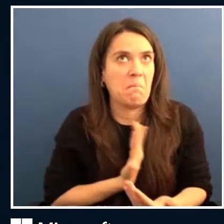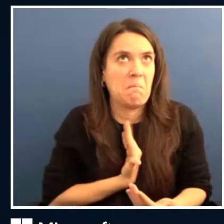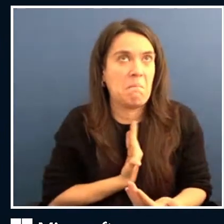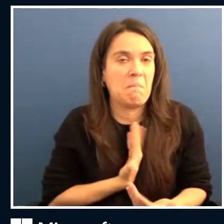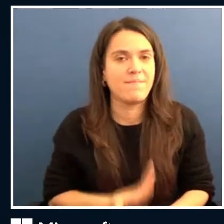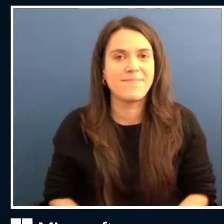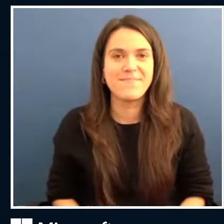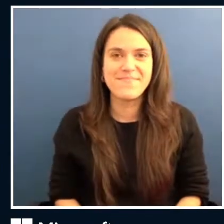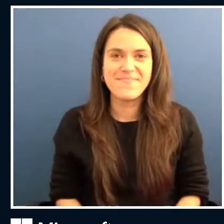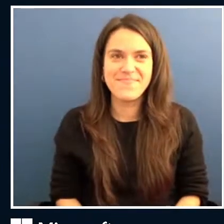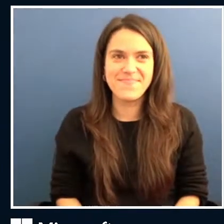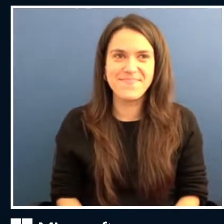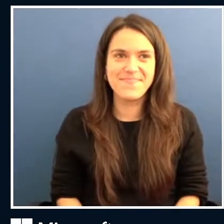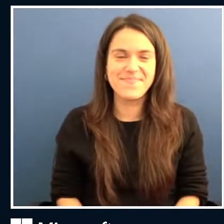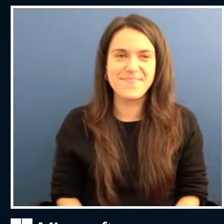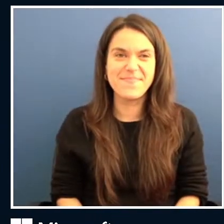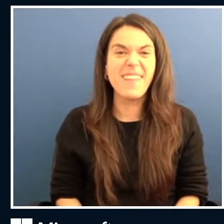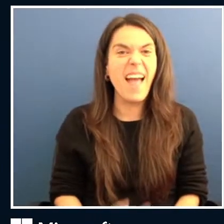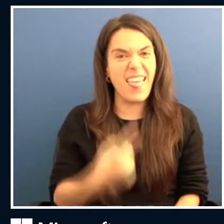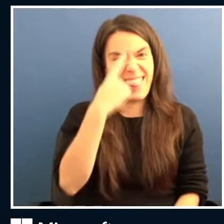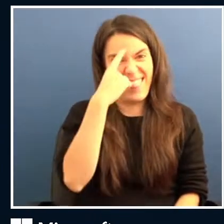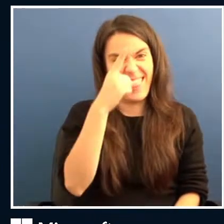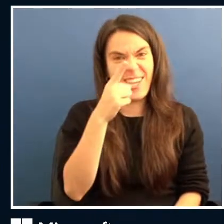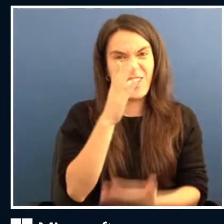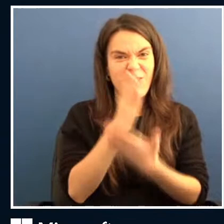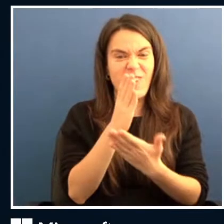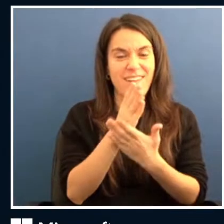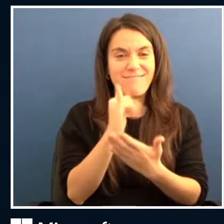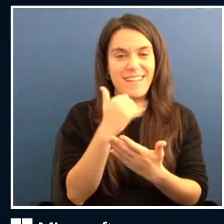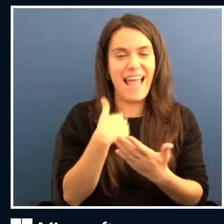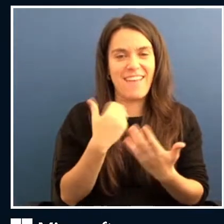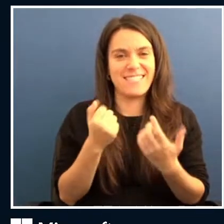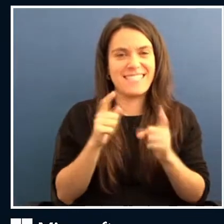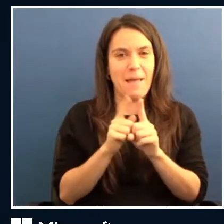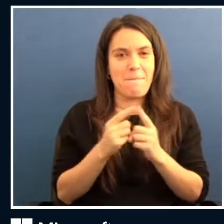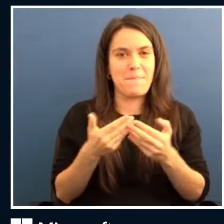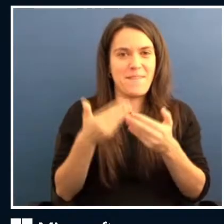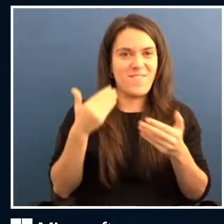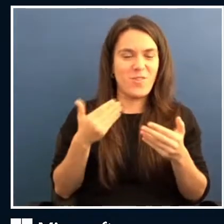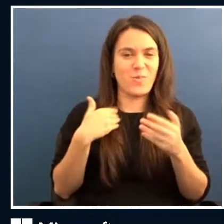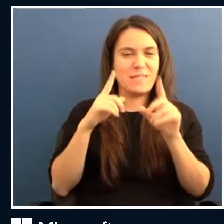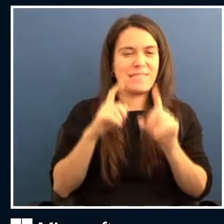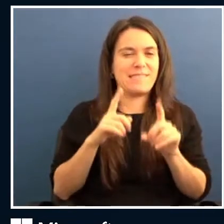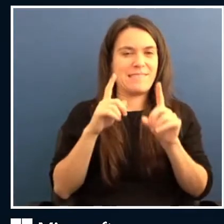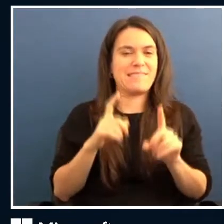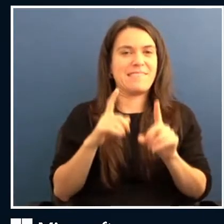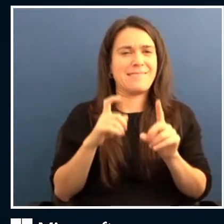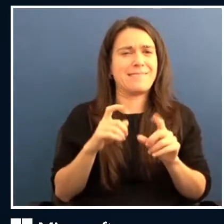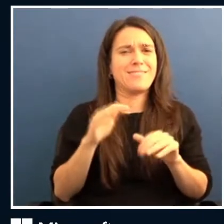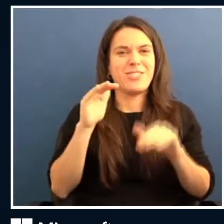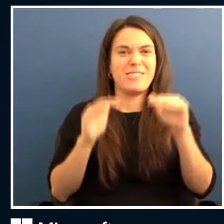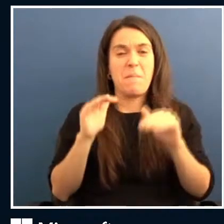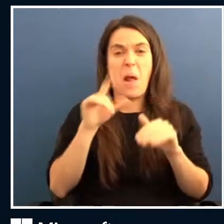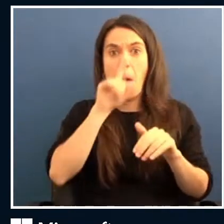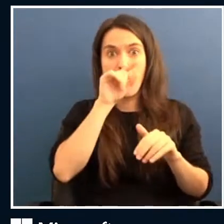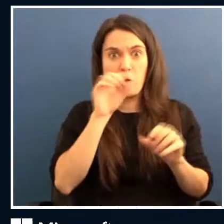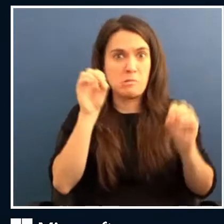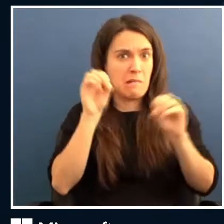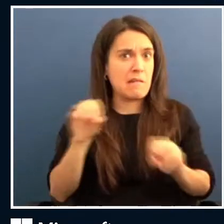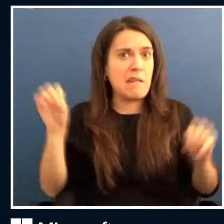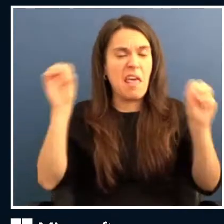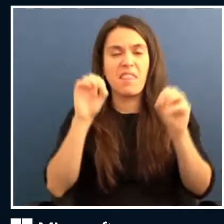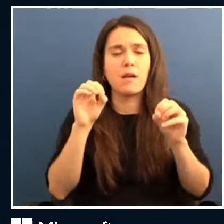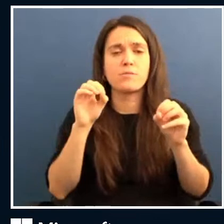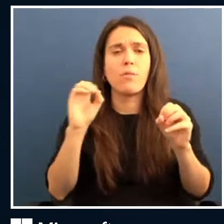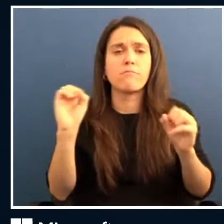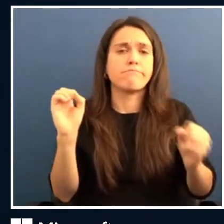I think you are correct. I think we did those experiments, and if it contains nothing really similar to the bird, it just gives 0 probabilities